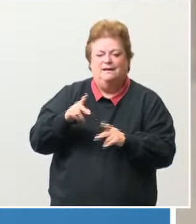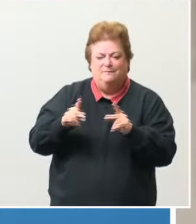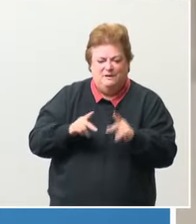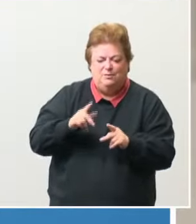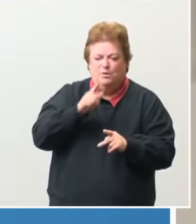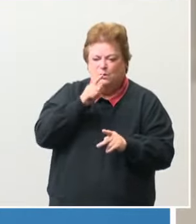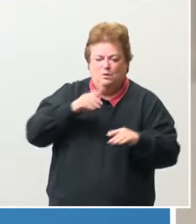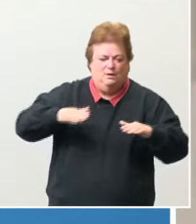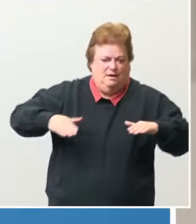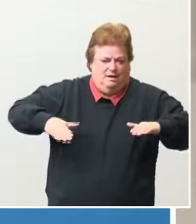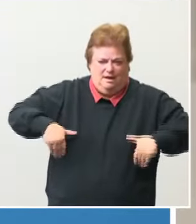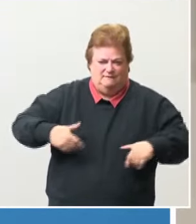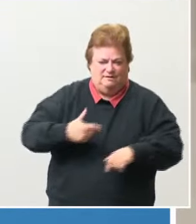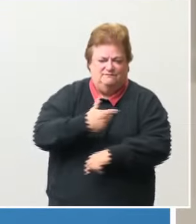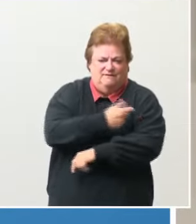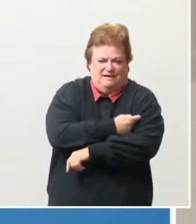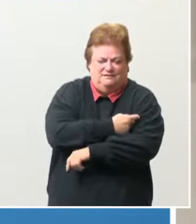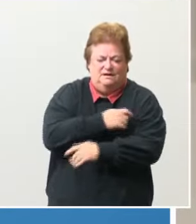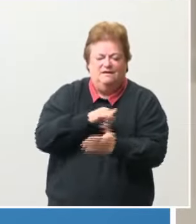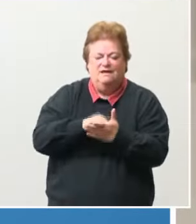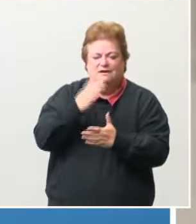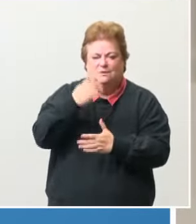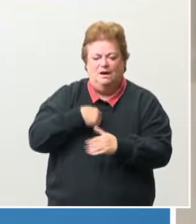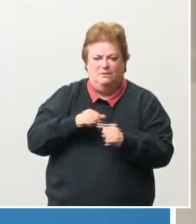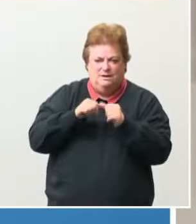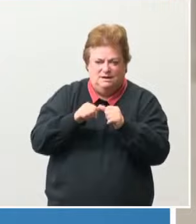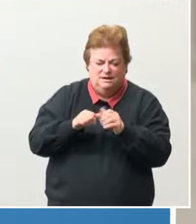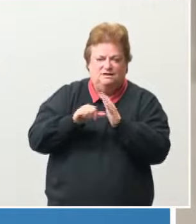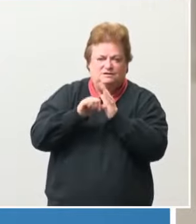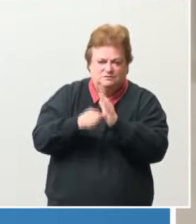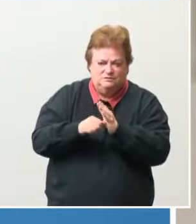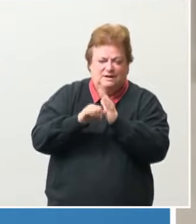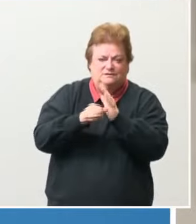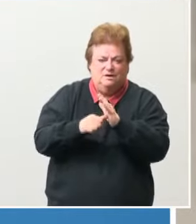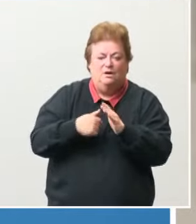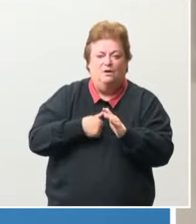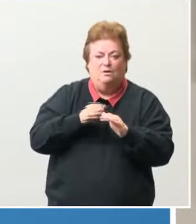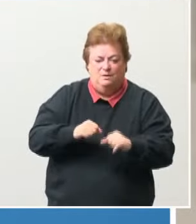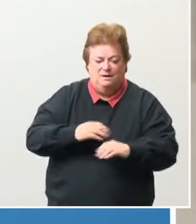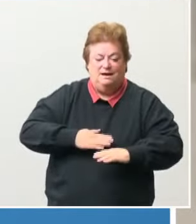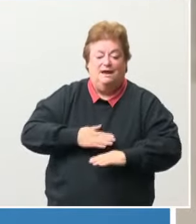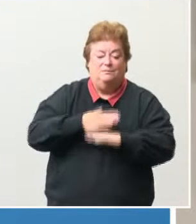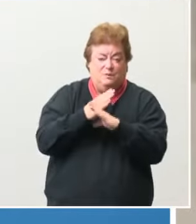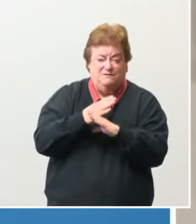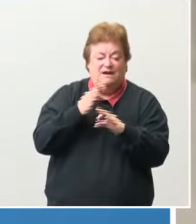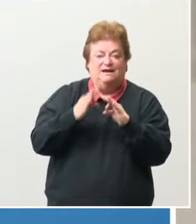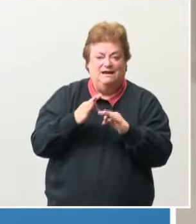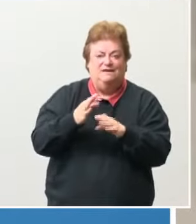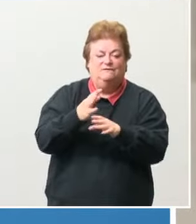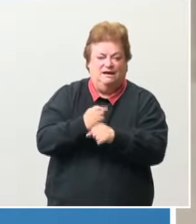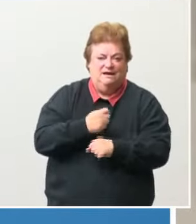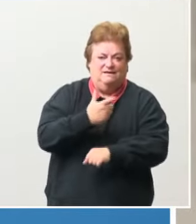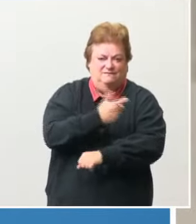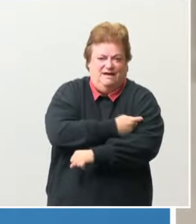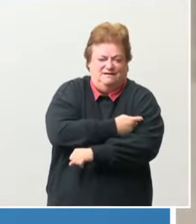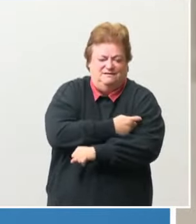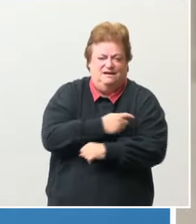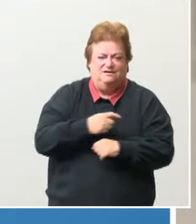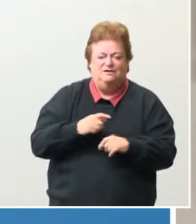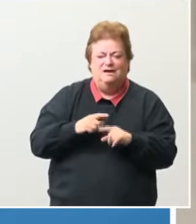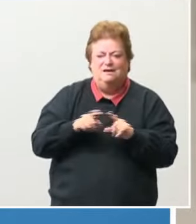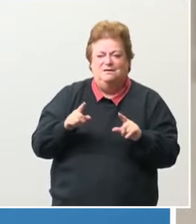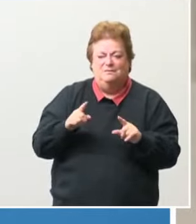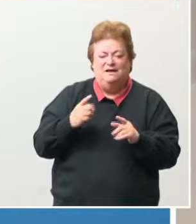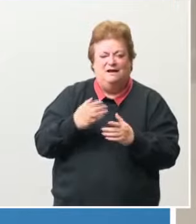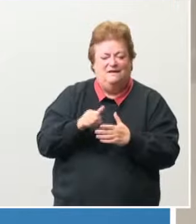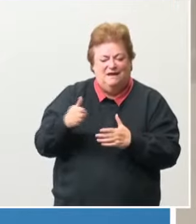individuals. So that's why we keep stressing that we really can do prevention by being vaccinated. But all the other things that